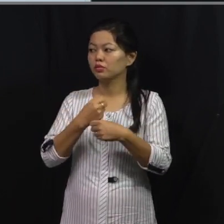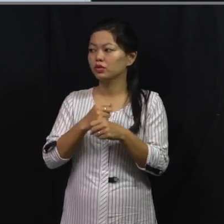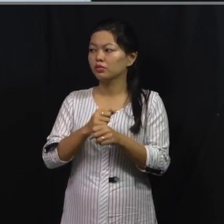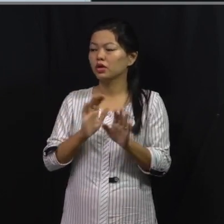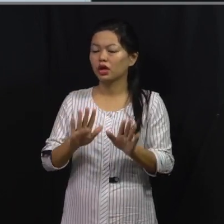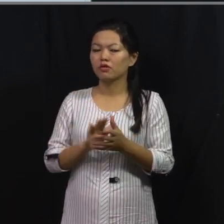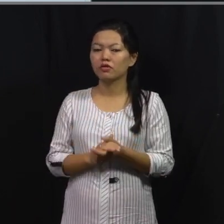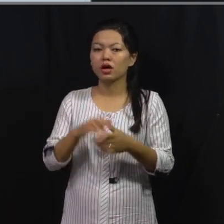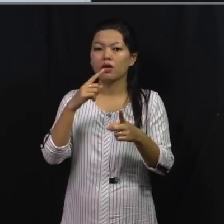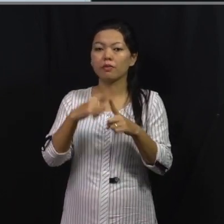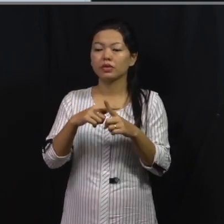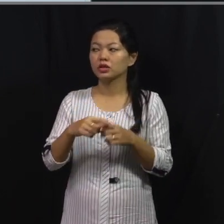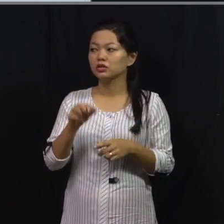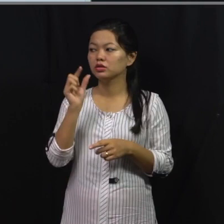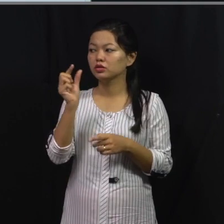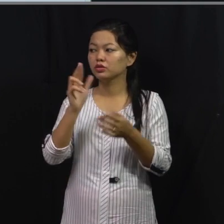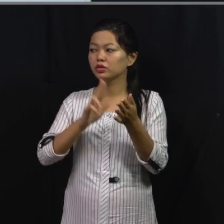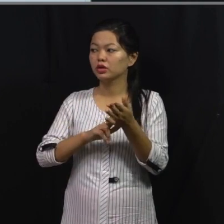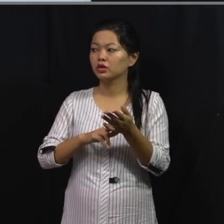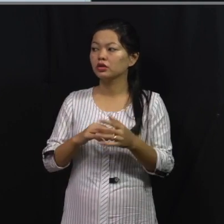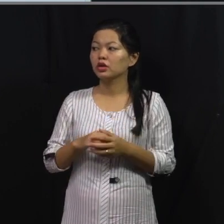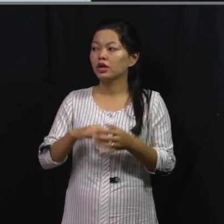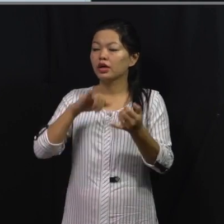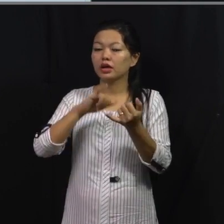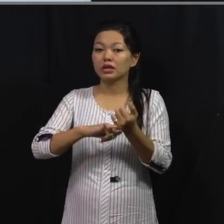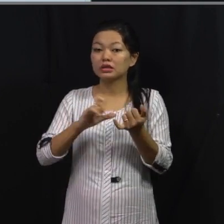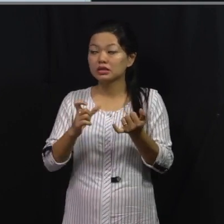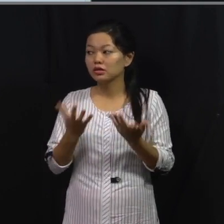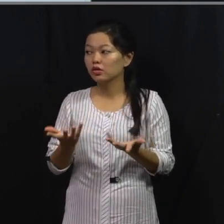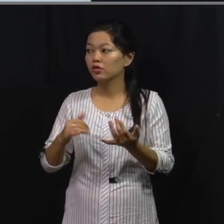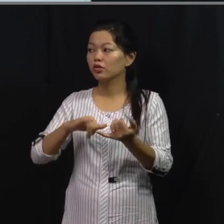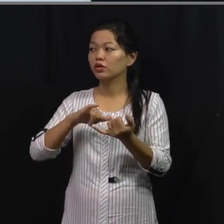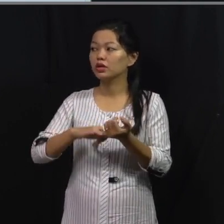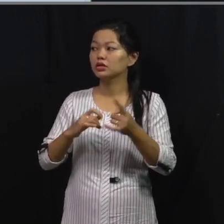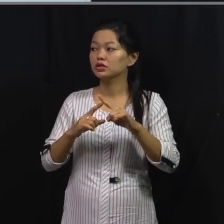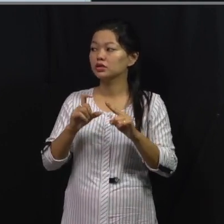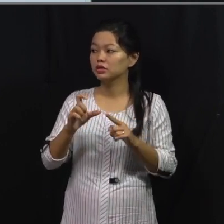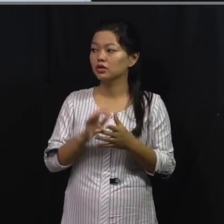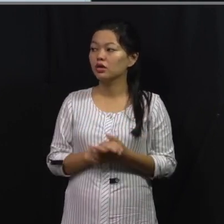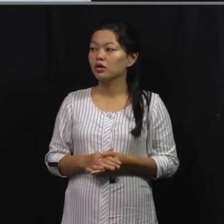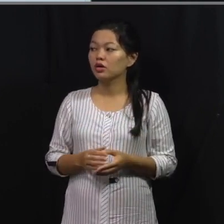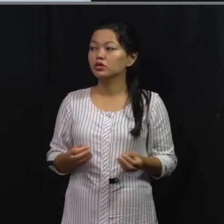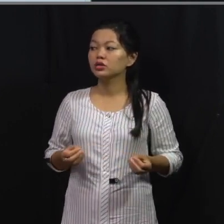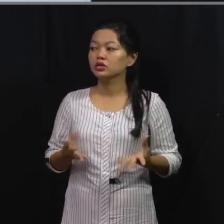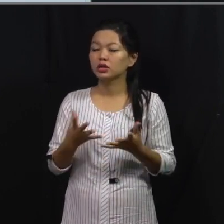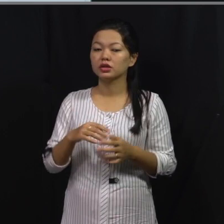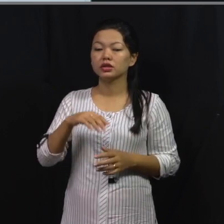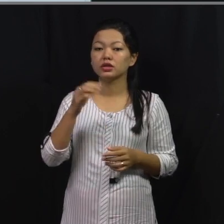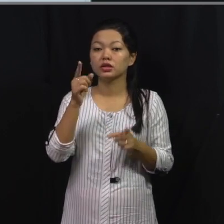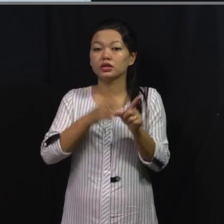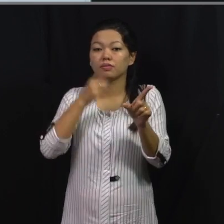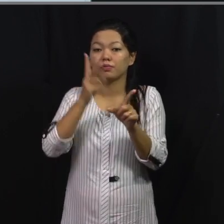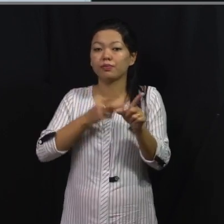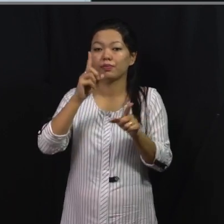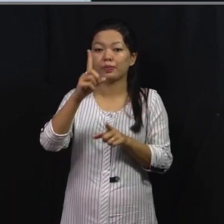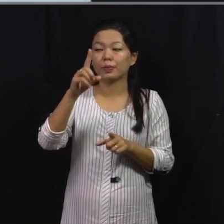okay, Prevention of Atrocities, 1989. What was it? Why did they pass this thing? Was